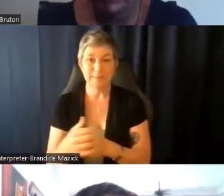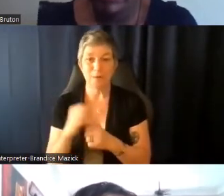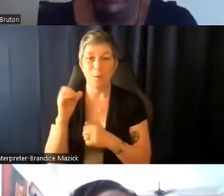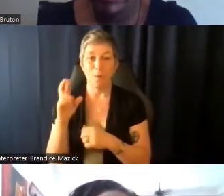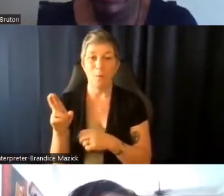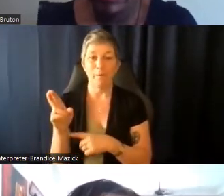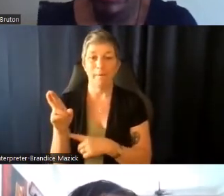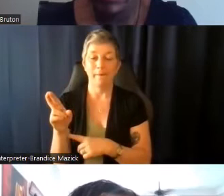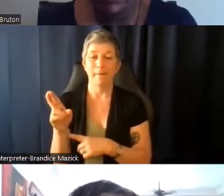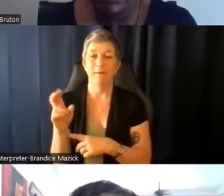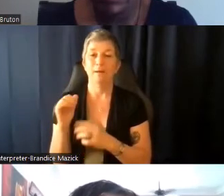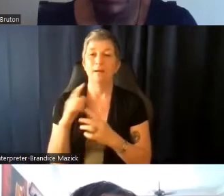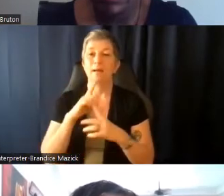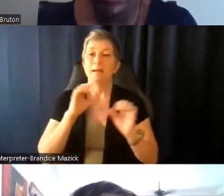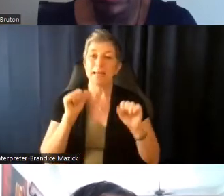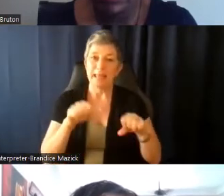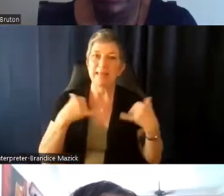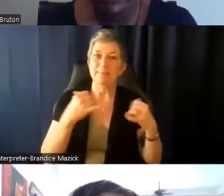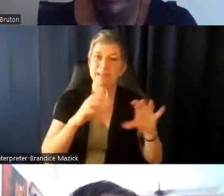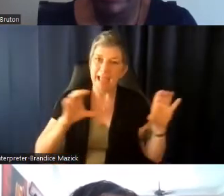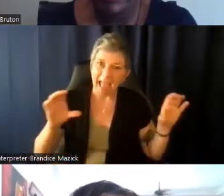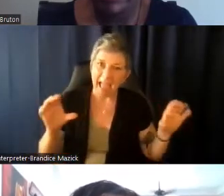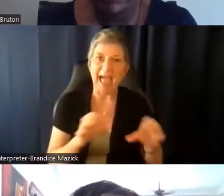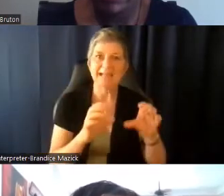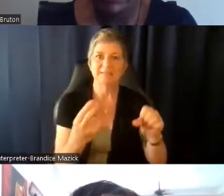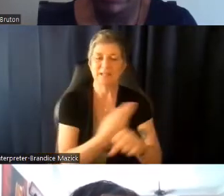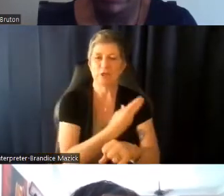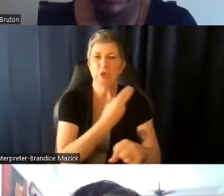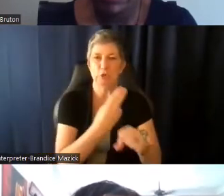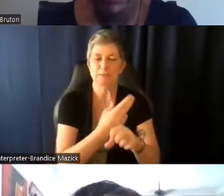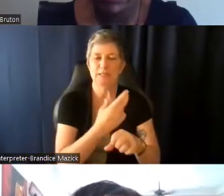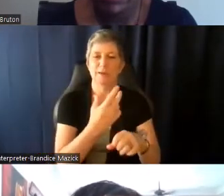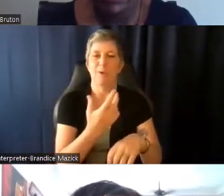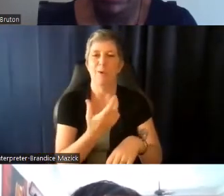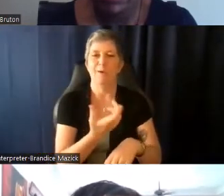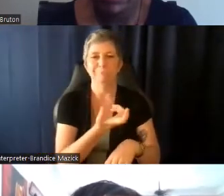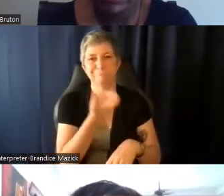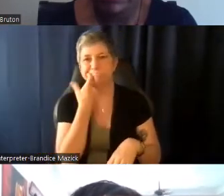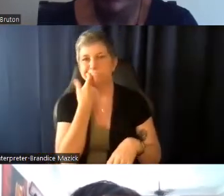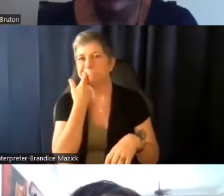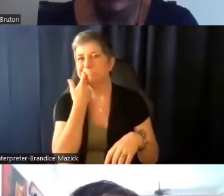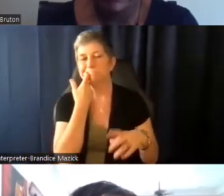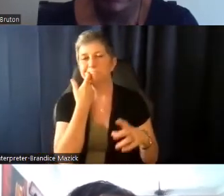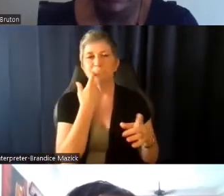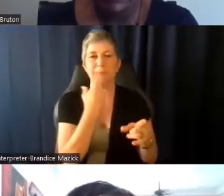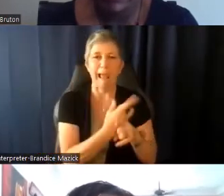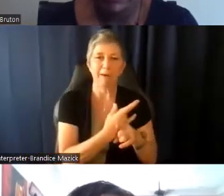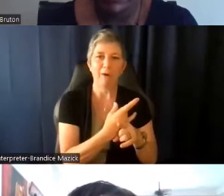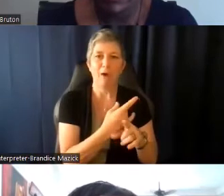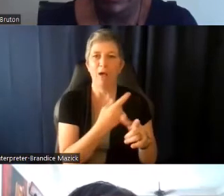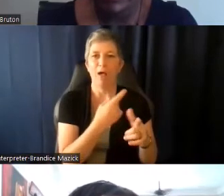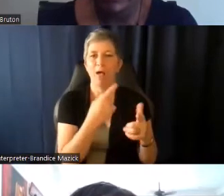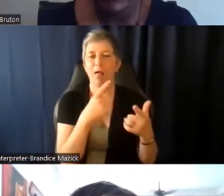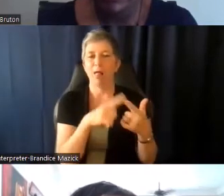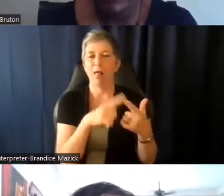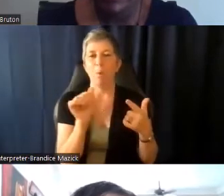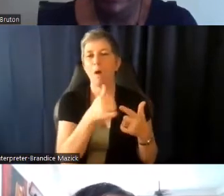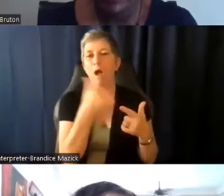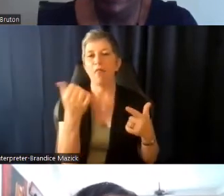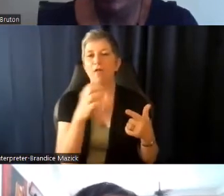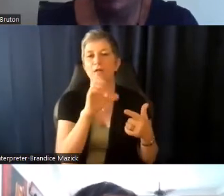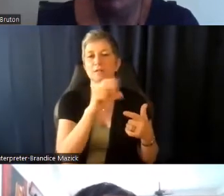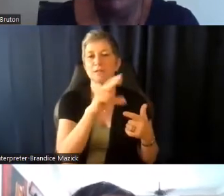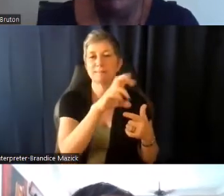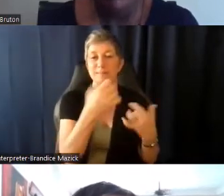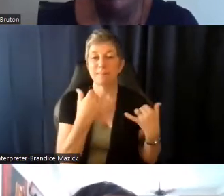they be actively using or abusing alcohol and other substances and